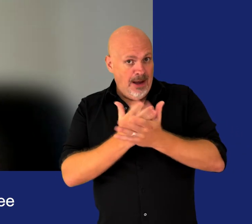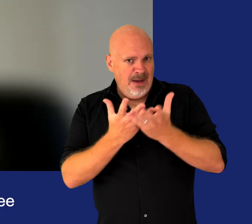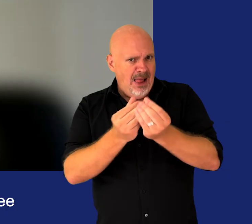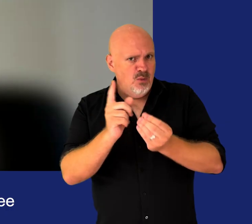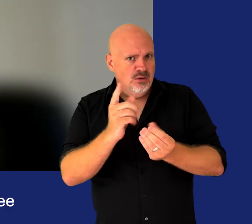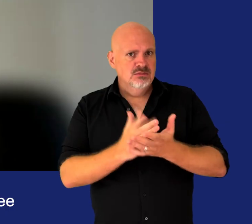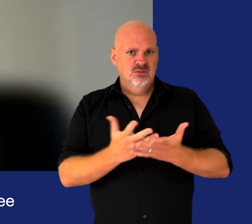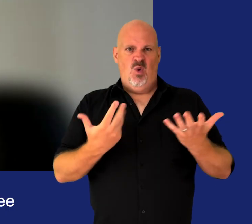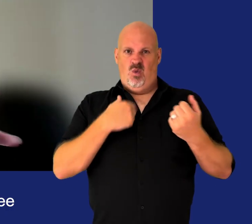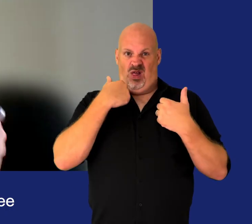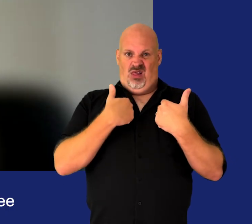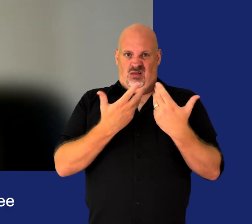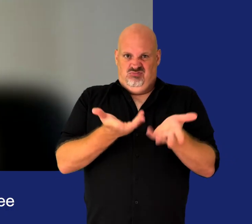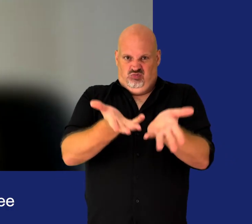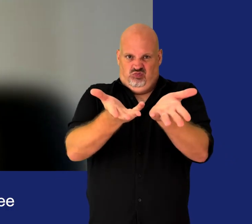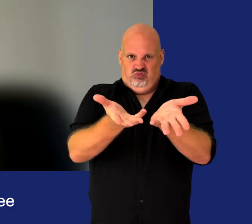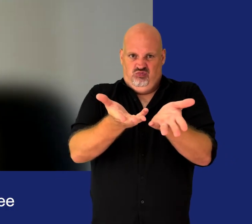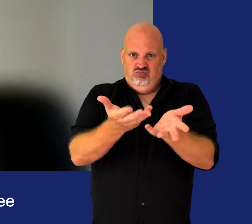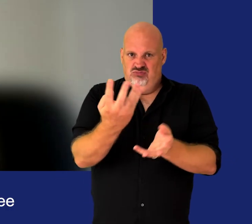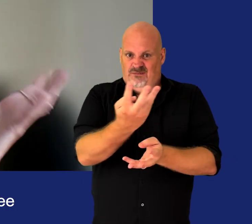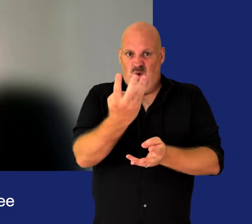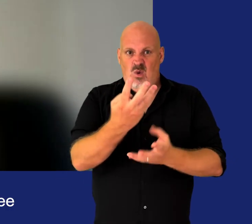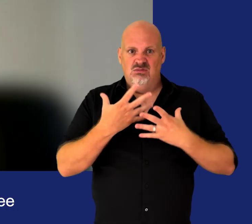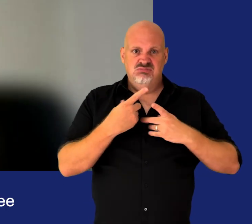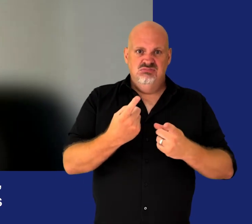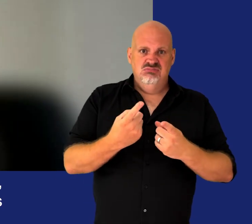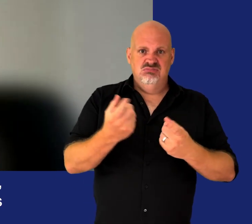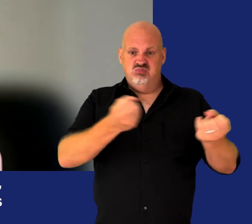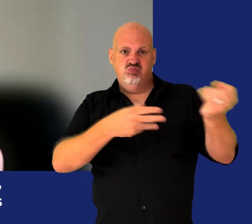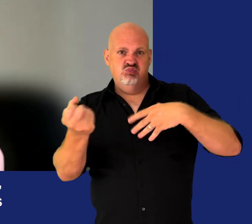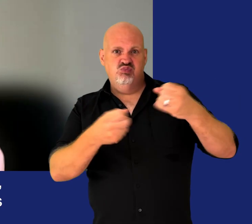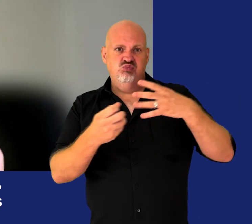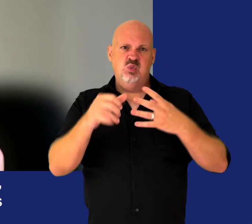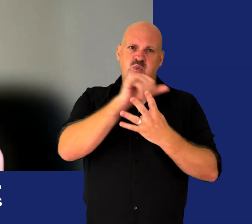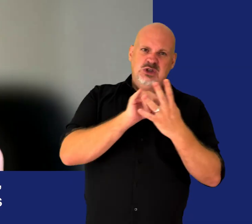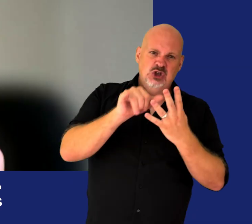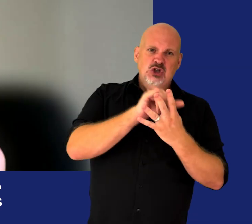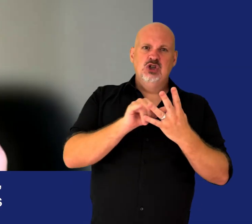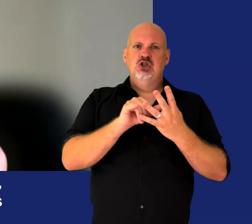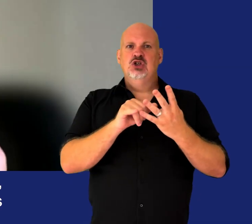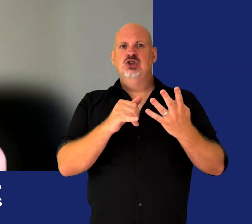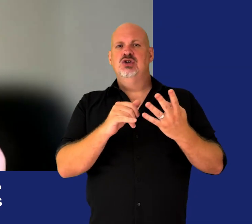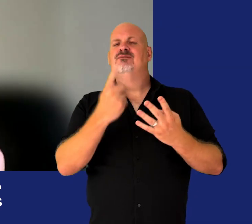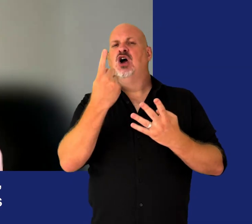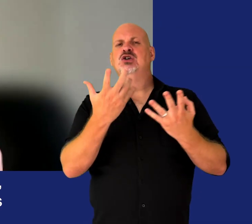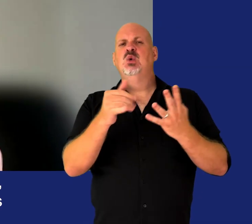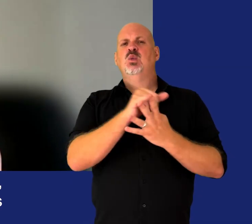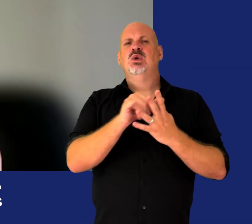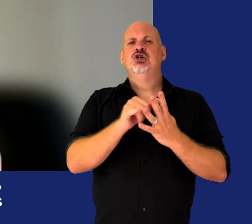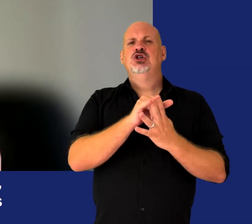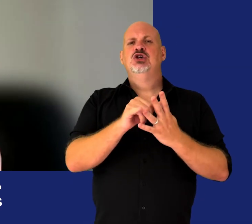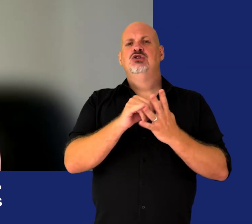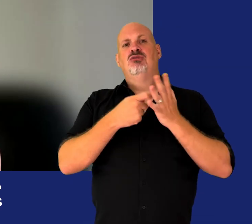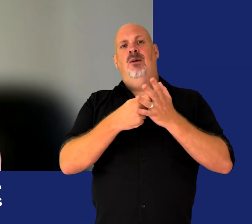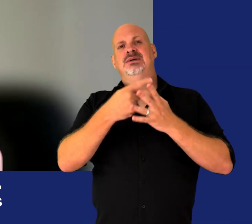you. So I'll just throw it out to the 4 of you, and please feel free to chip in. Which recommendations, first of all,